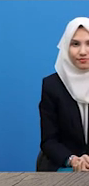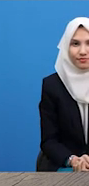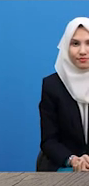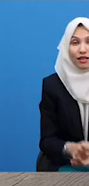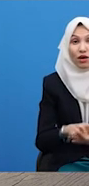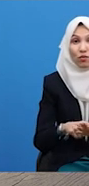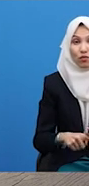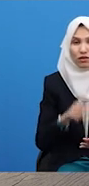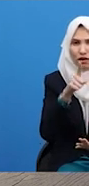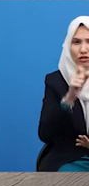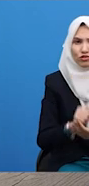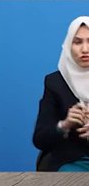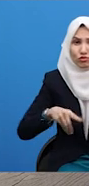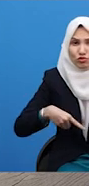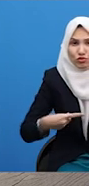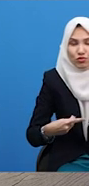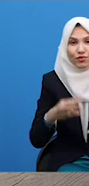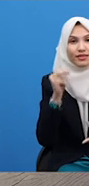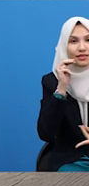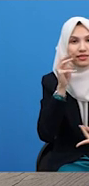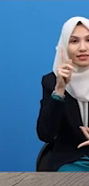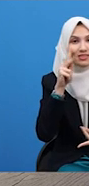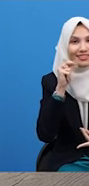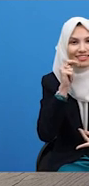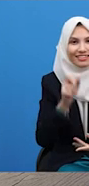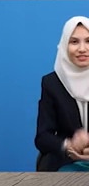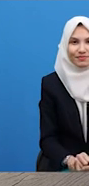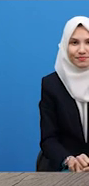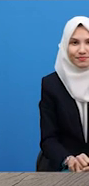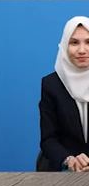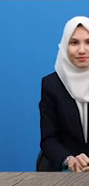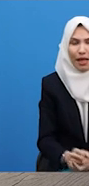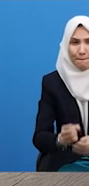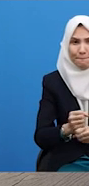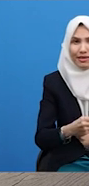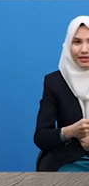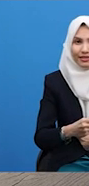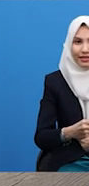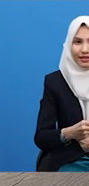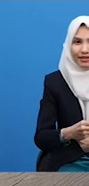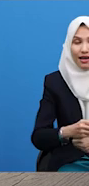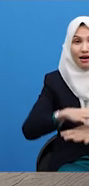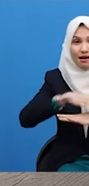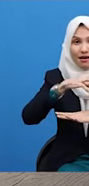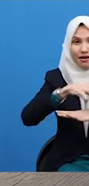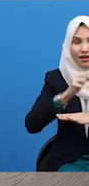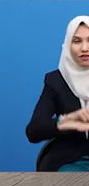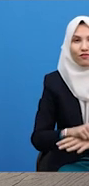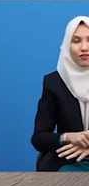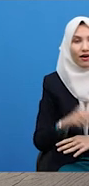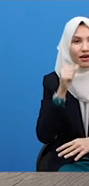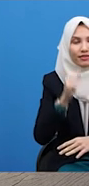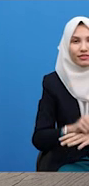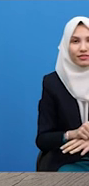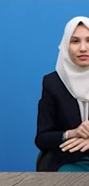What are you doing, Nina? I'm baking a cake for Aina. It's her birthday tomorrow.